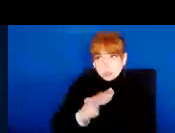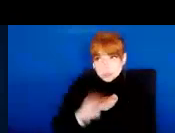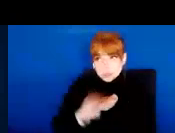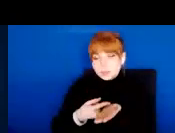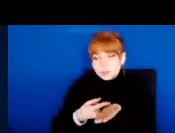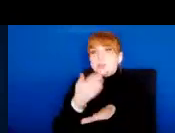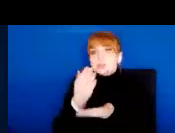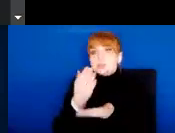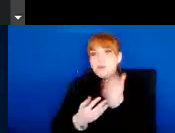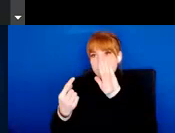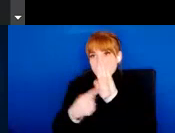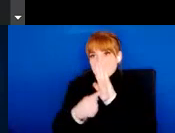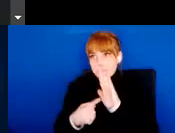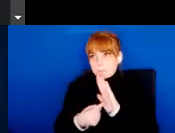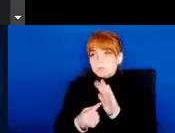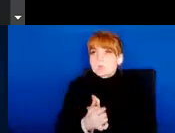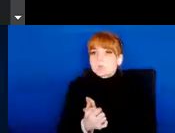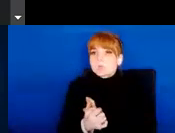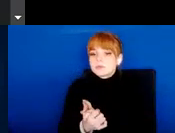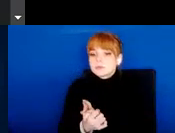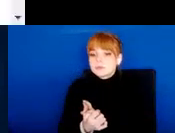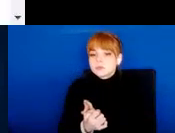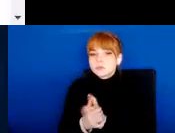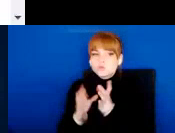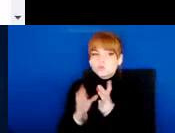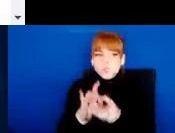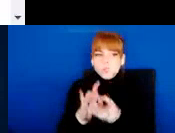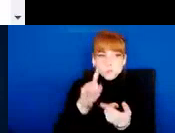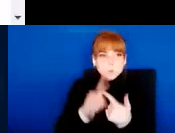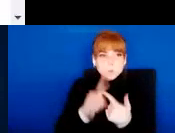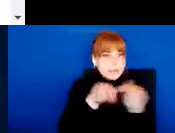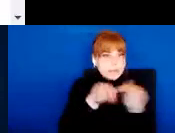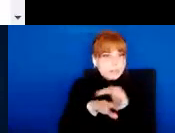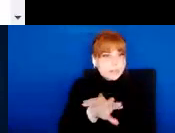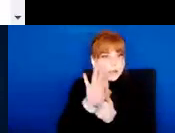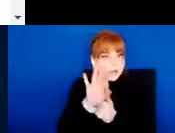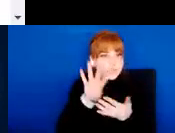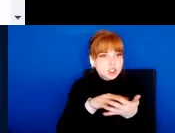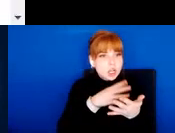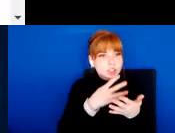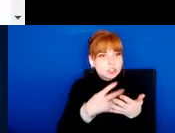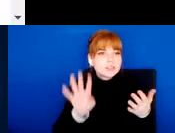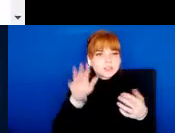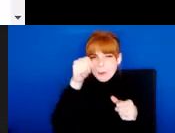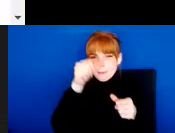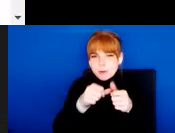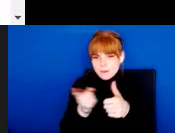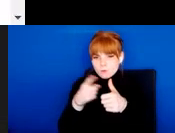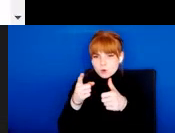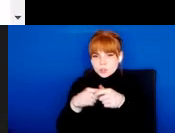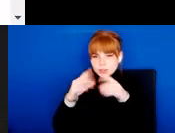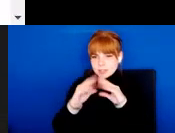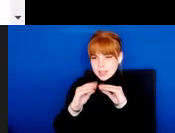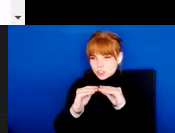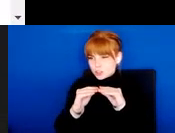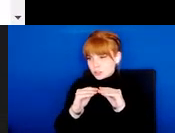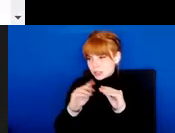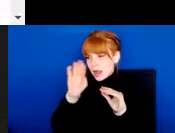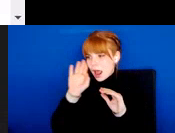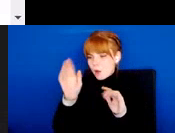examples of accessibility of charts and things like that in that first session that we shared. So I'm just going to go